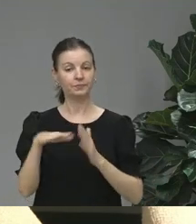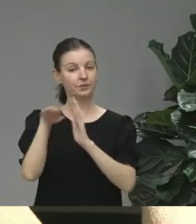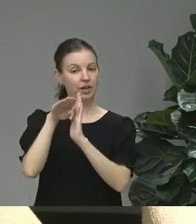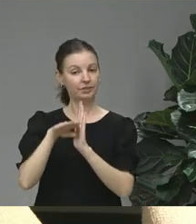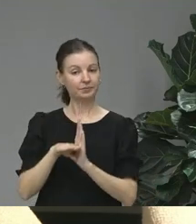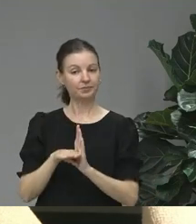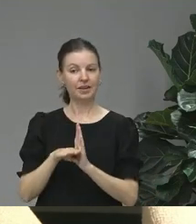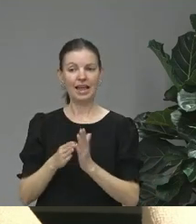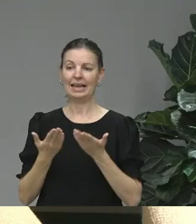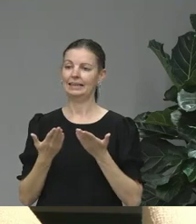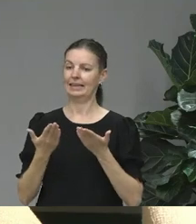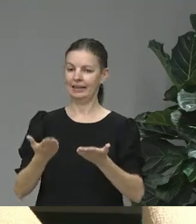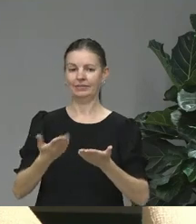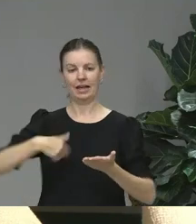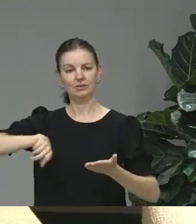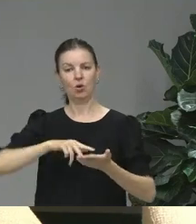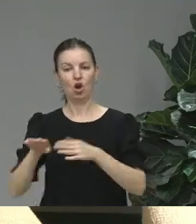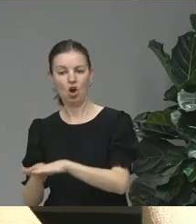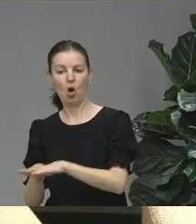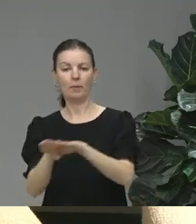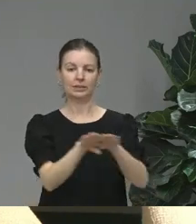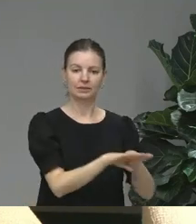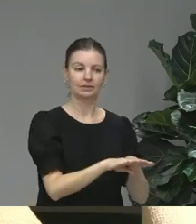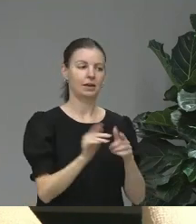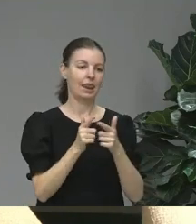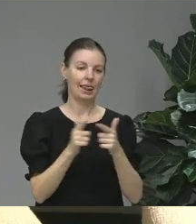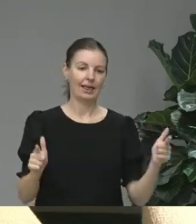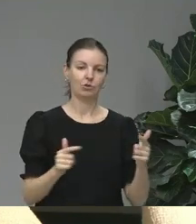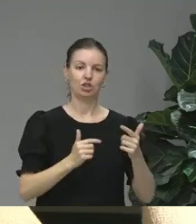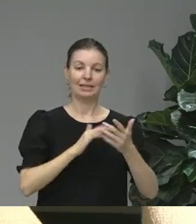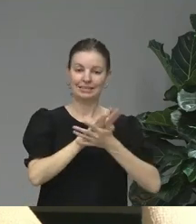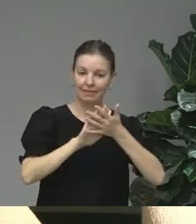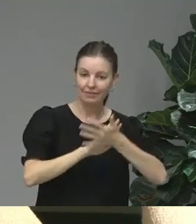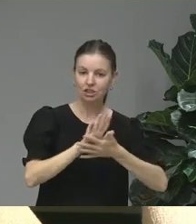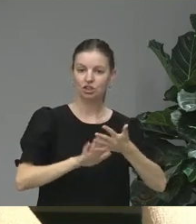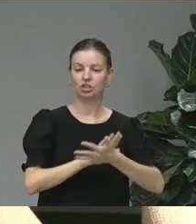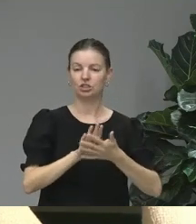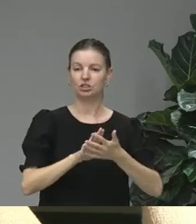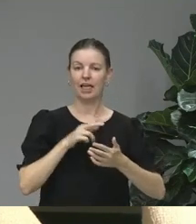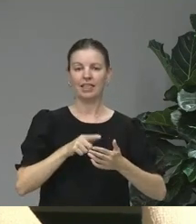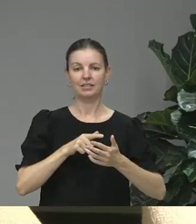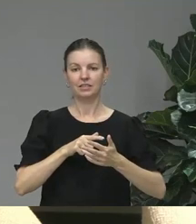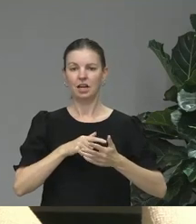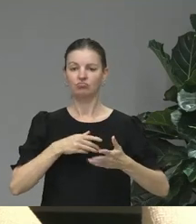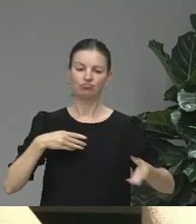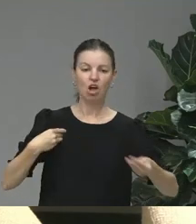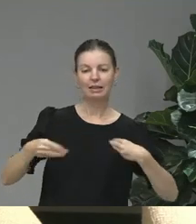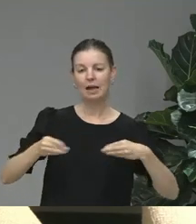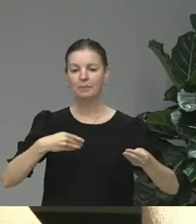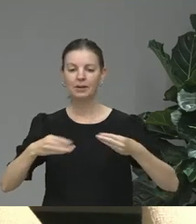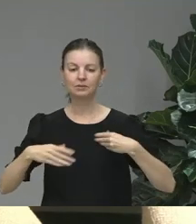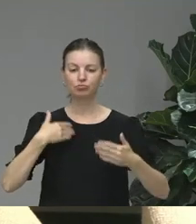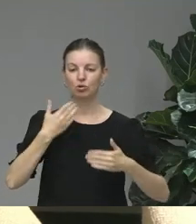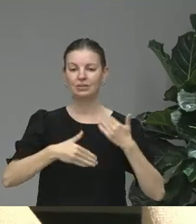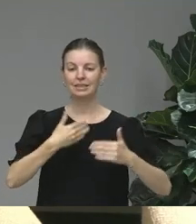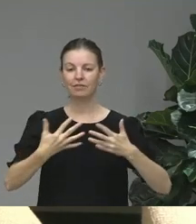provides a common set of language and a common set of definitions that is, you know, it's a dynamic process of